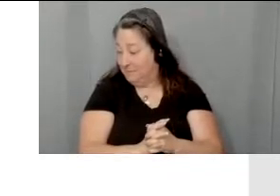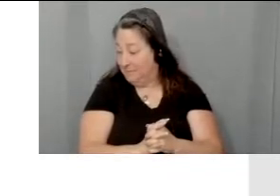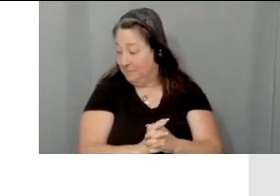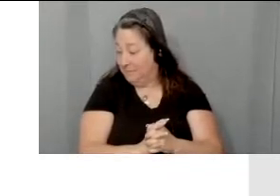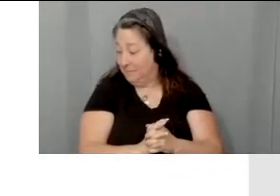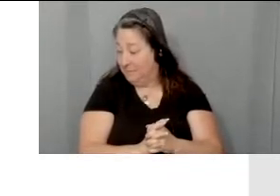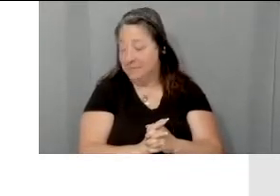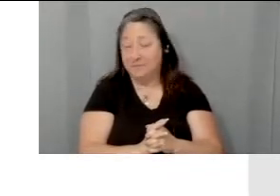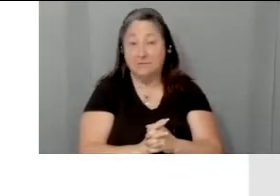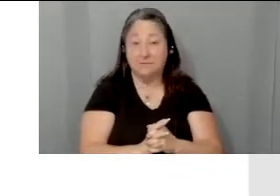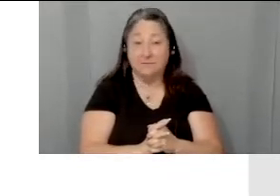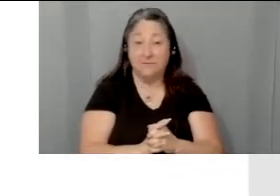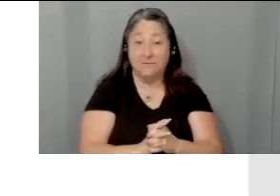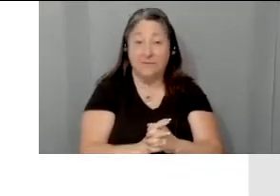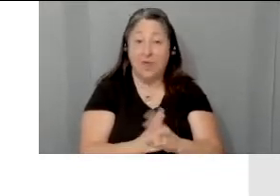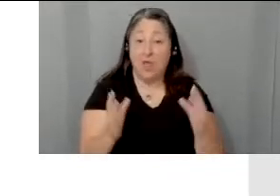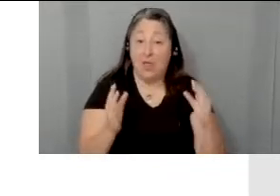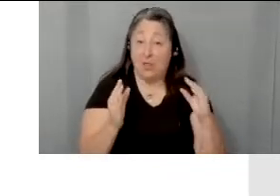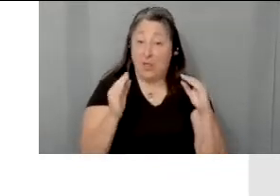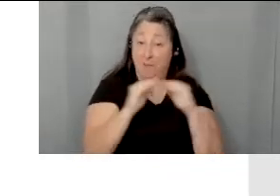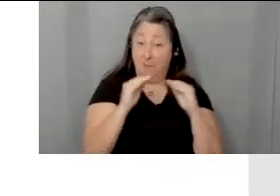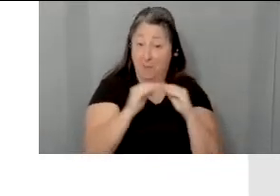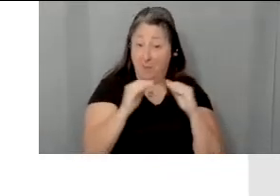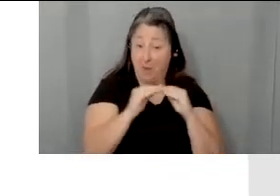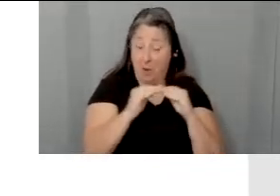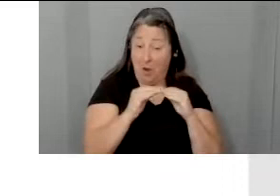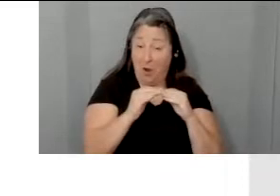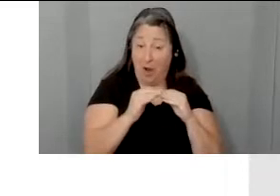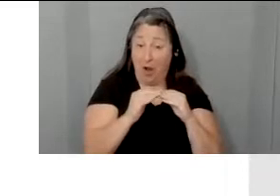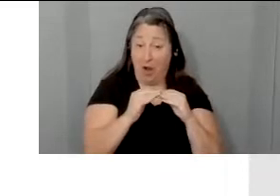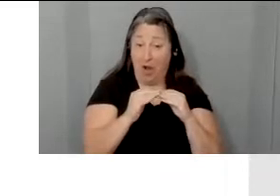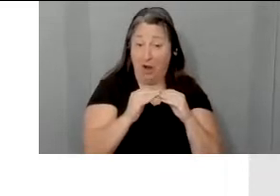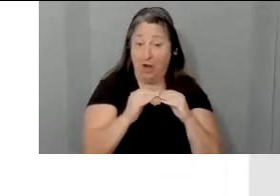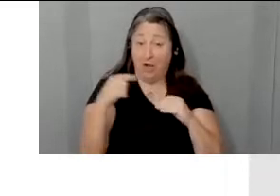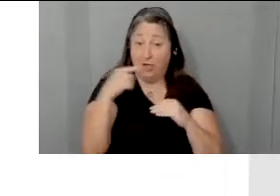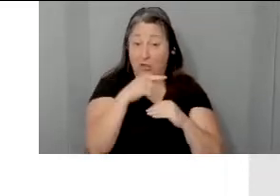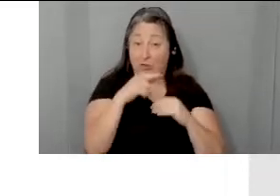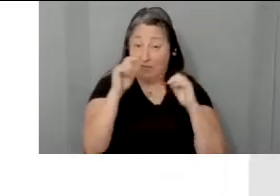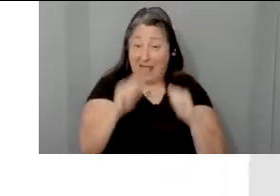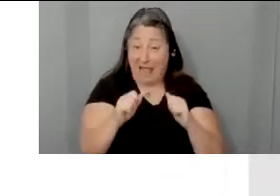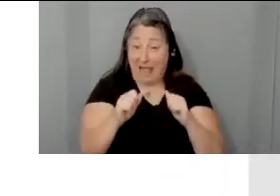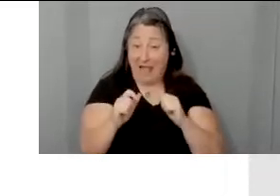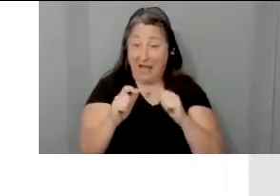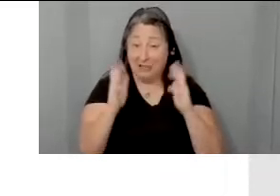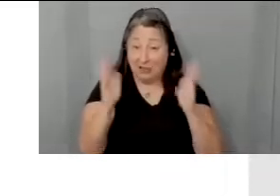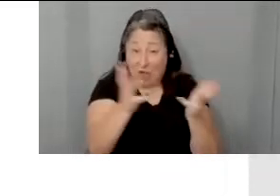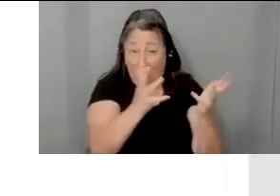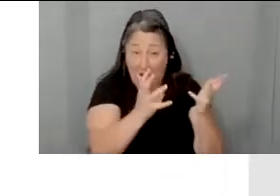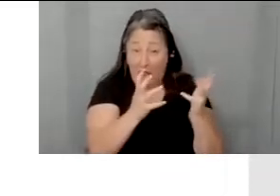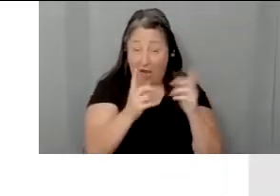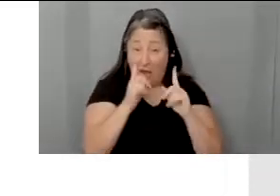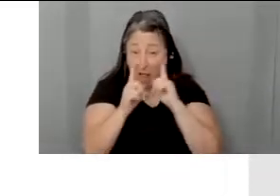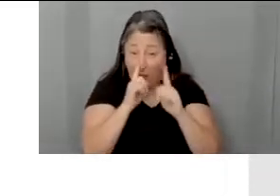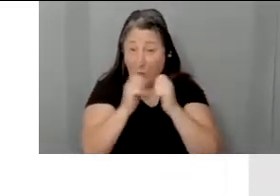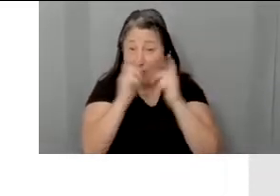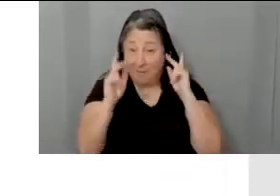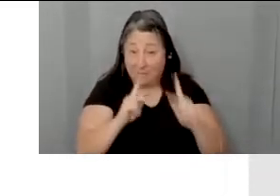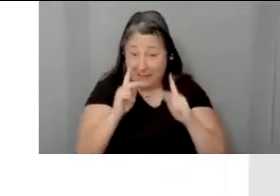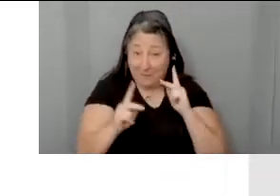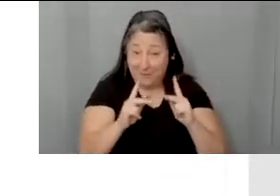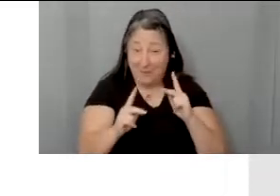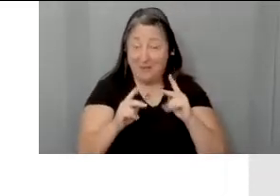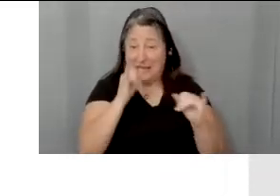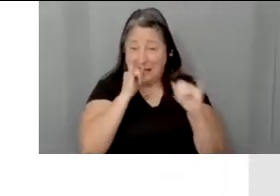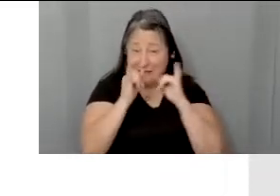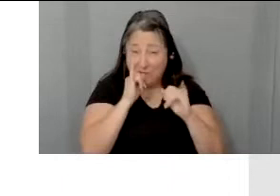the more you can talk to people and kind of run your interviewing past others, the more that you're going to be comfortable when you walk in that